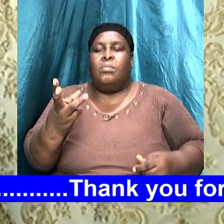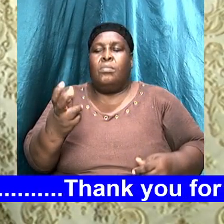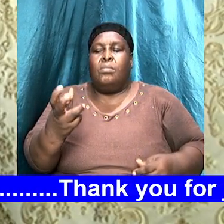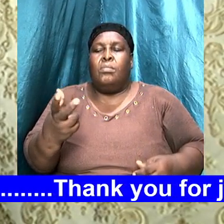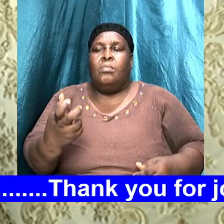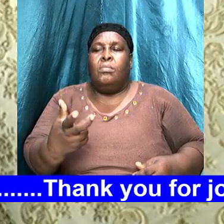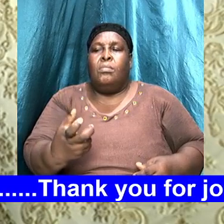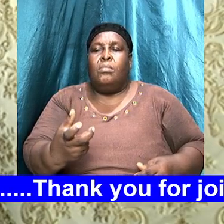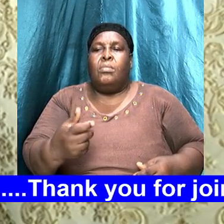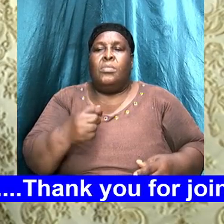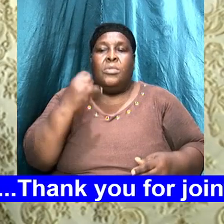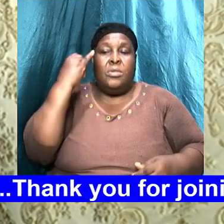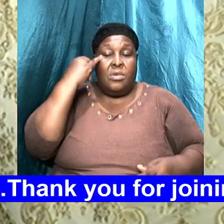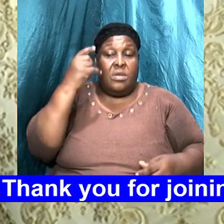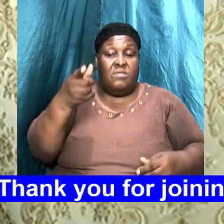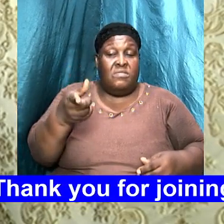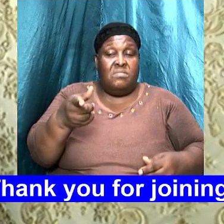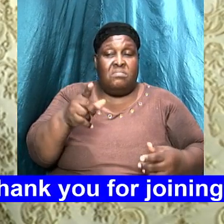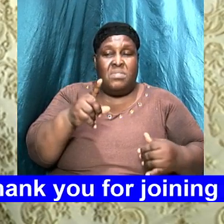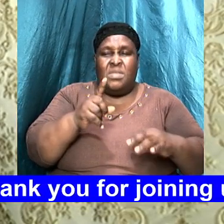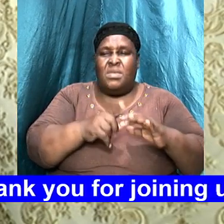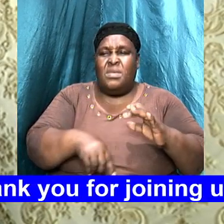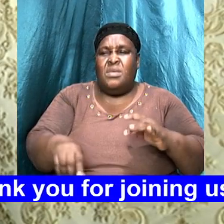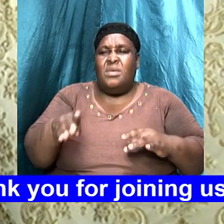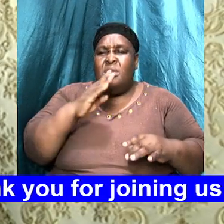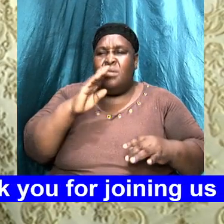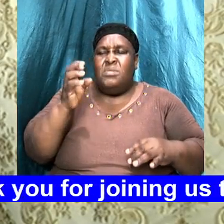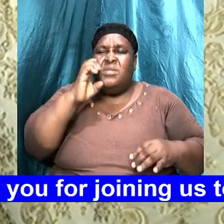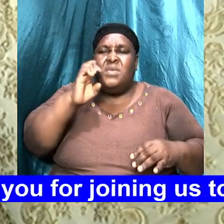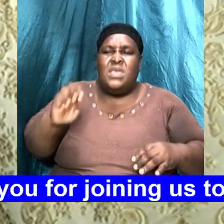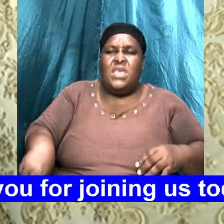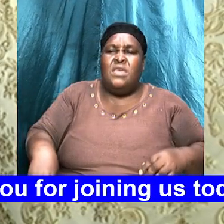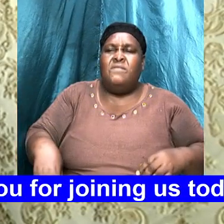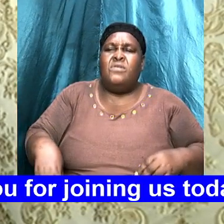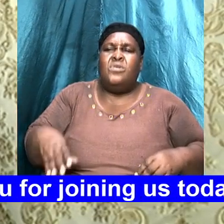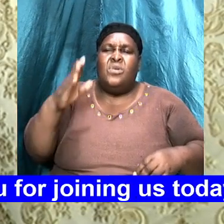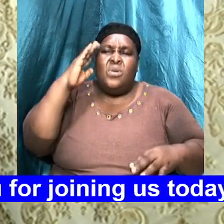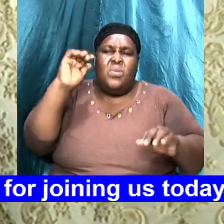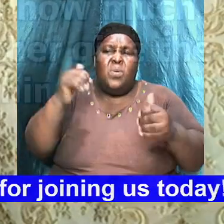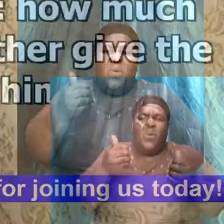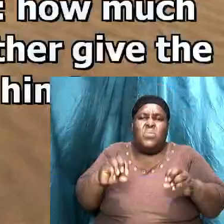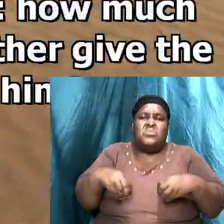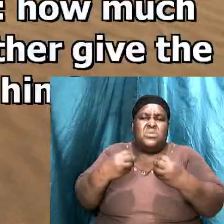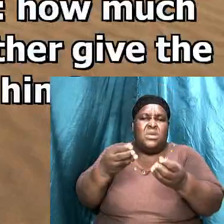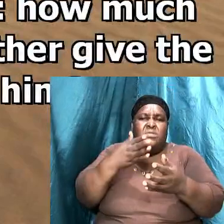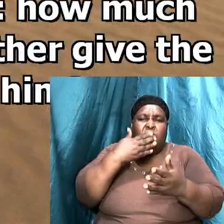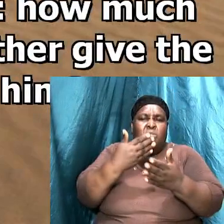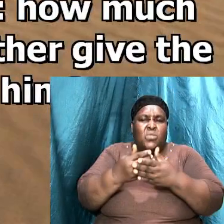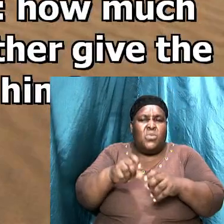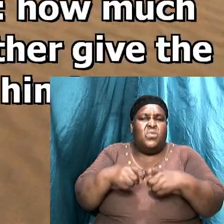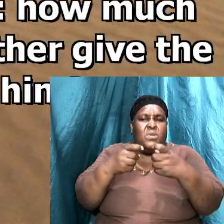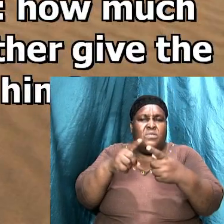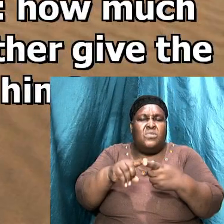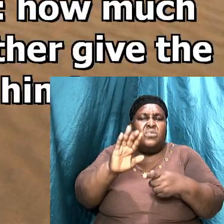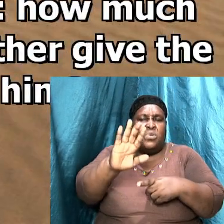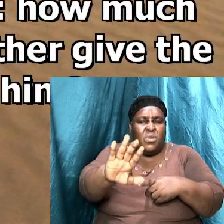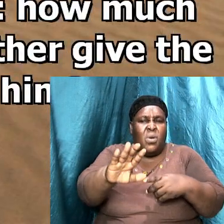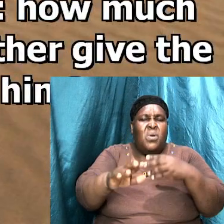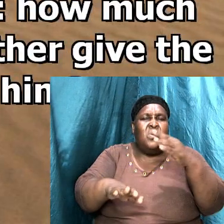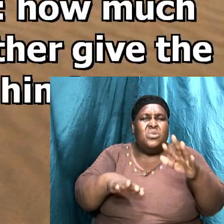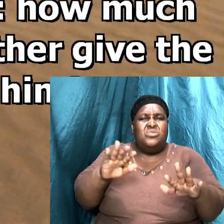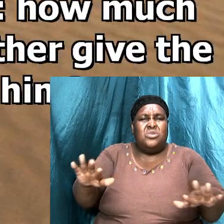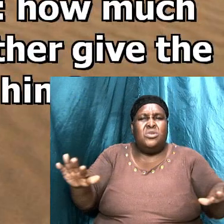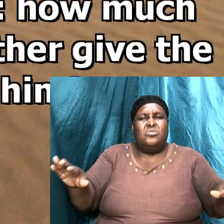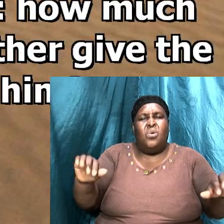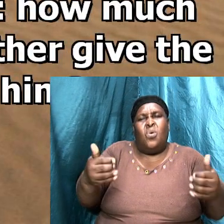if he then being evil know how to give good gifts unto your children how